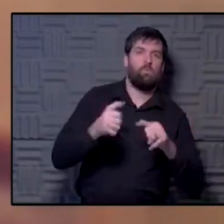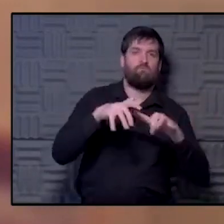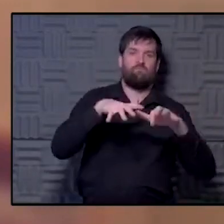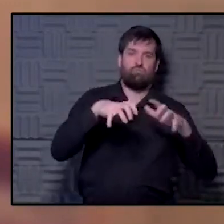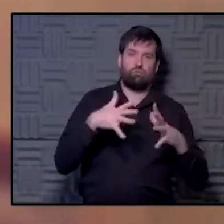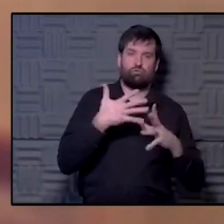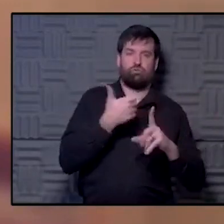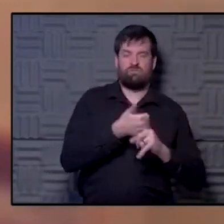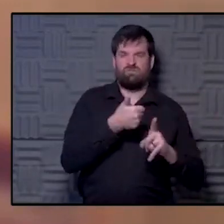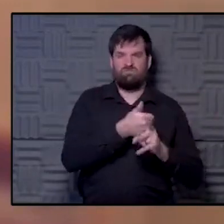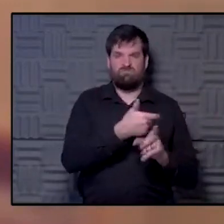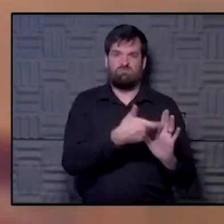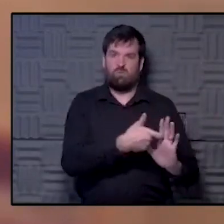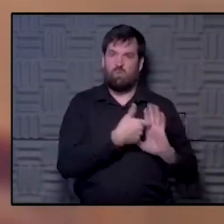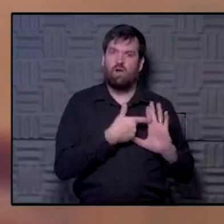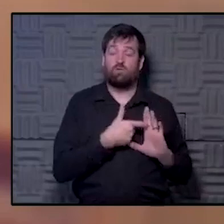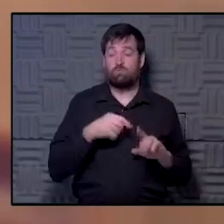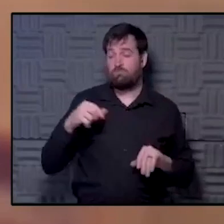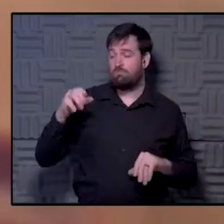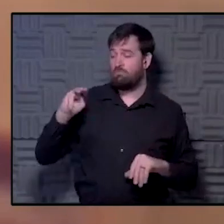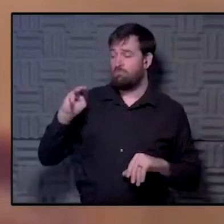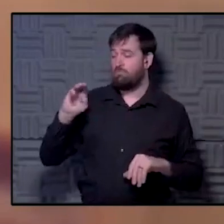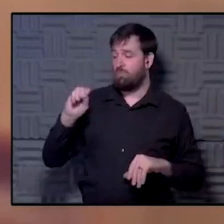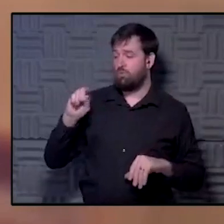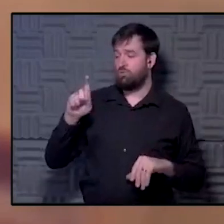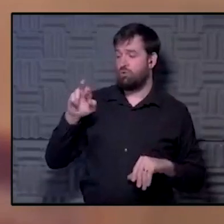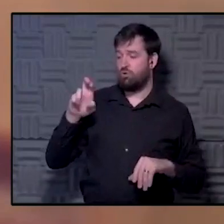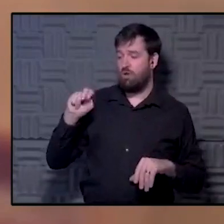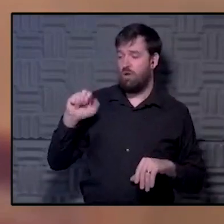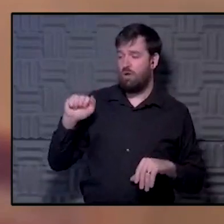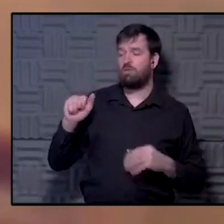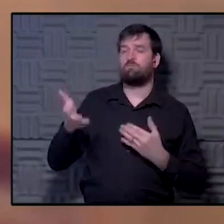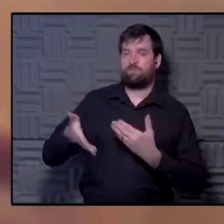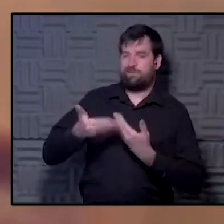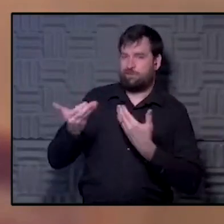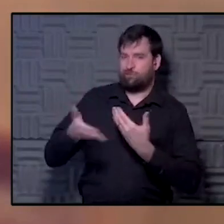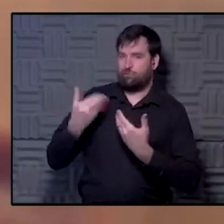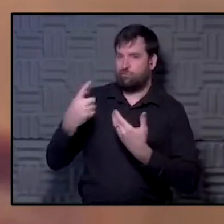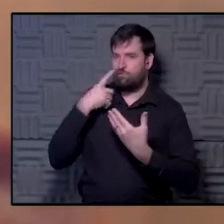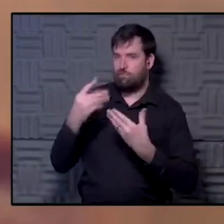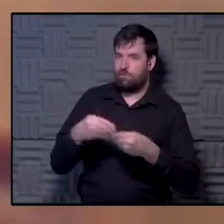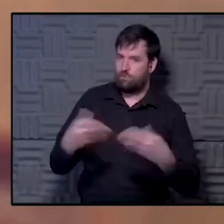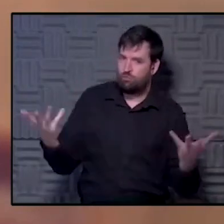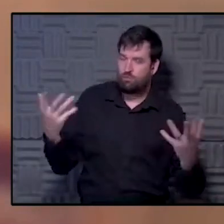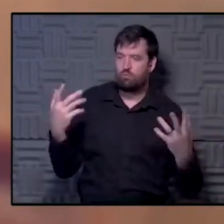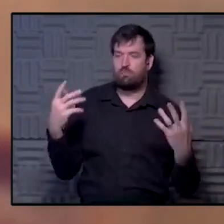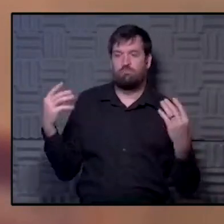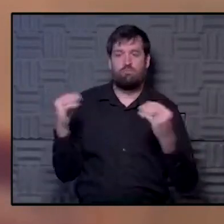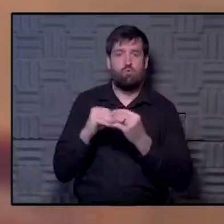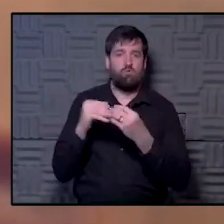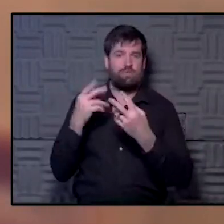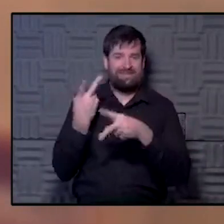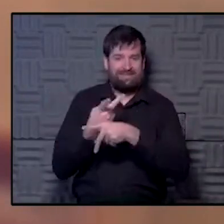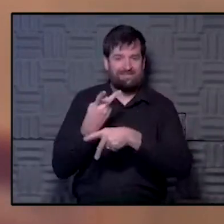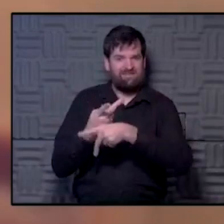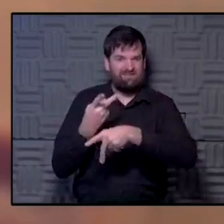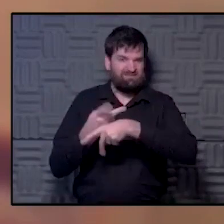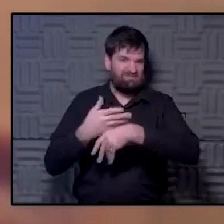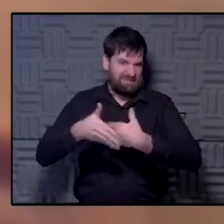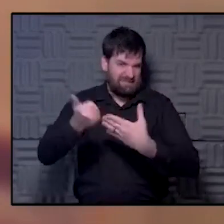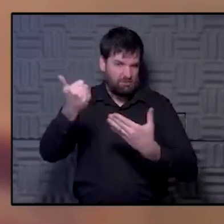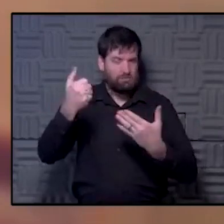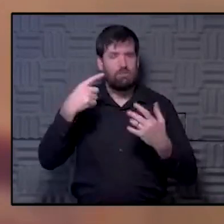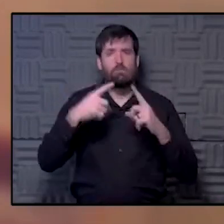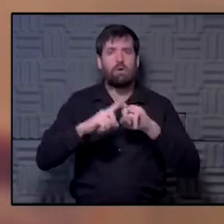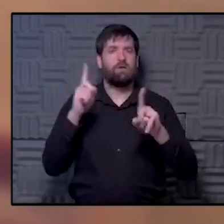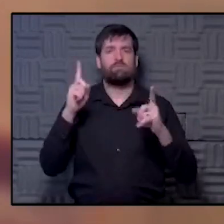vaccine necessitates. The Moderna vaccine, much easier to distribute, much easier to handle. But these are all